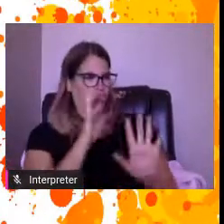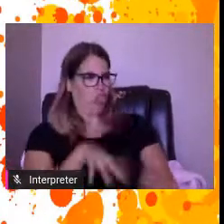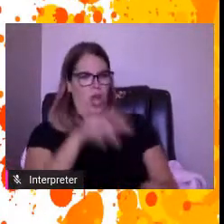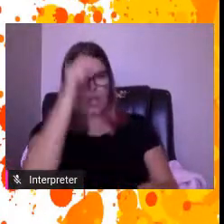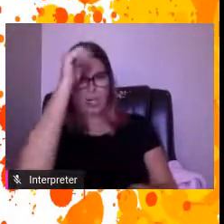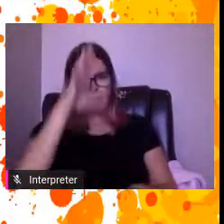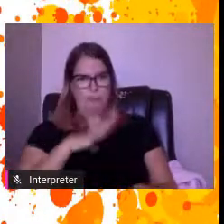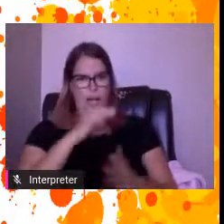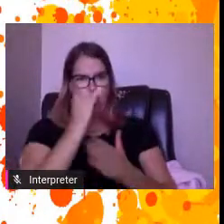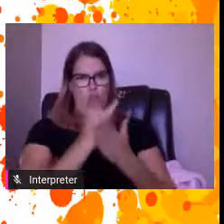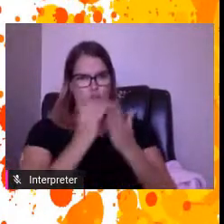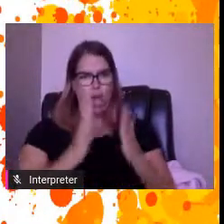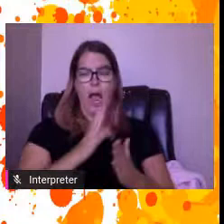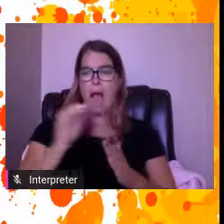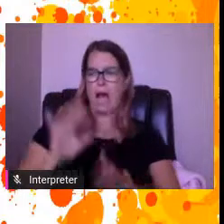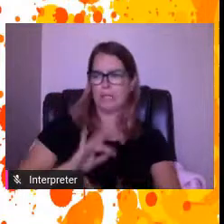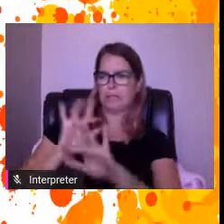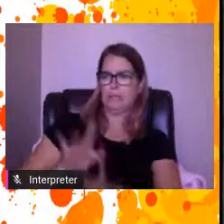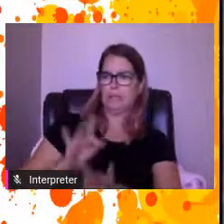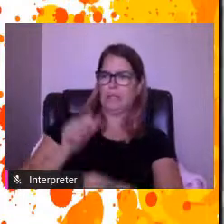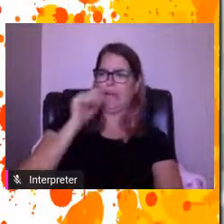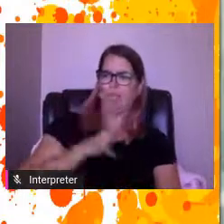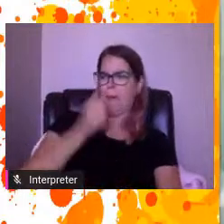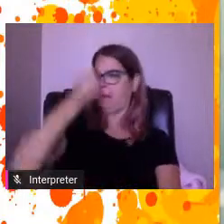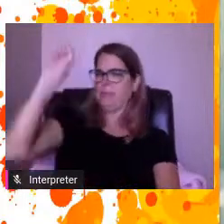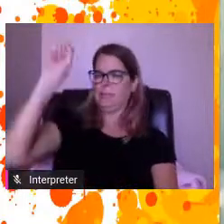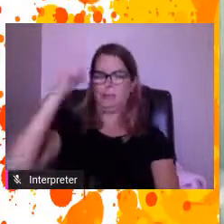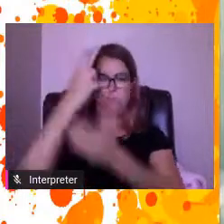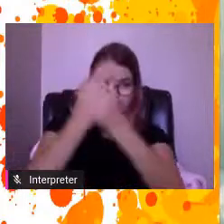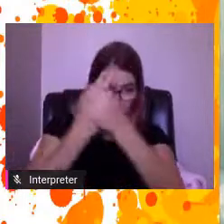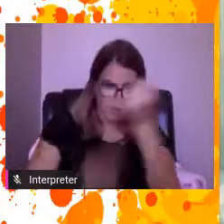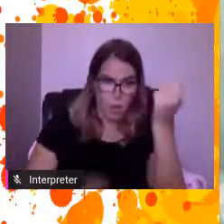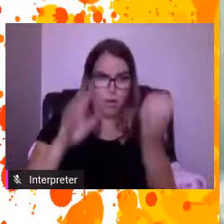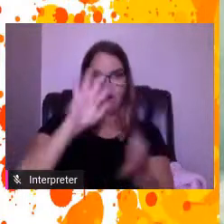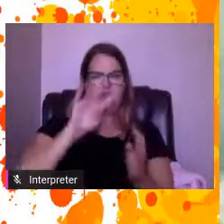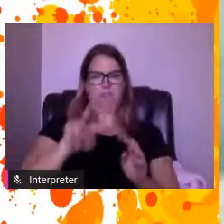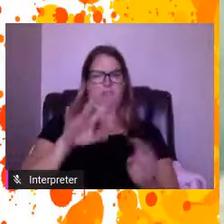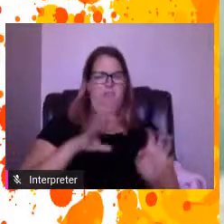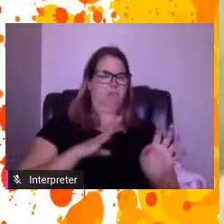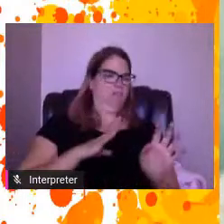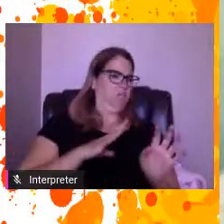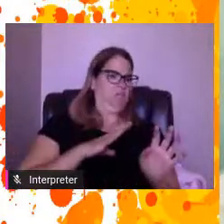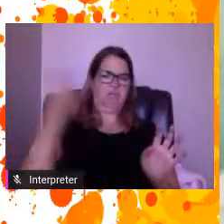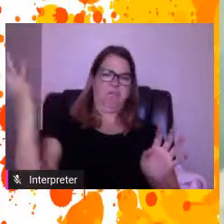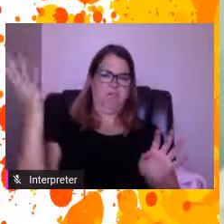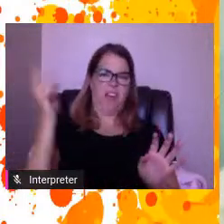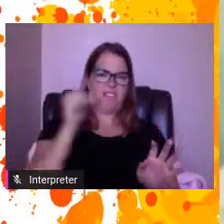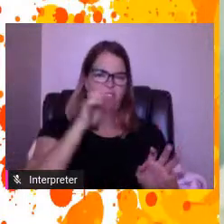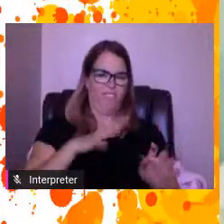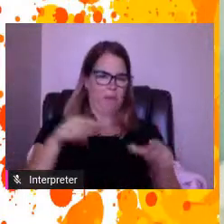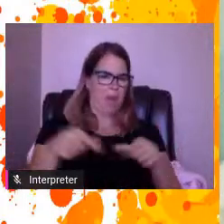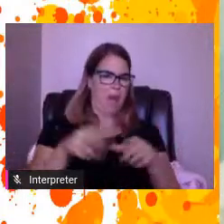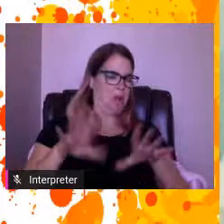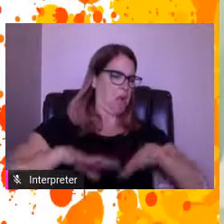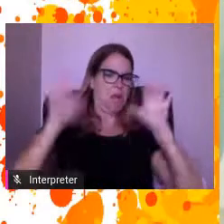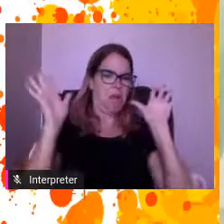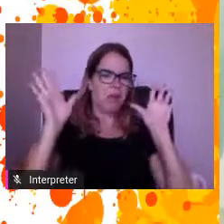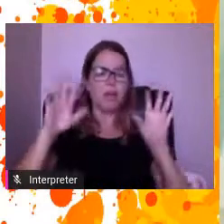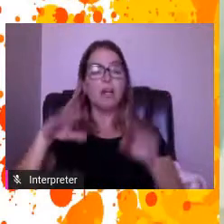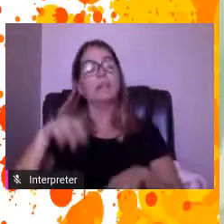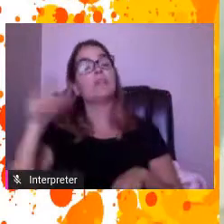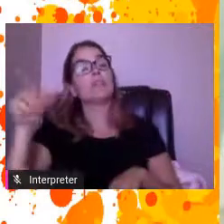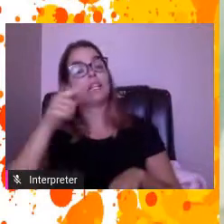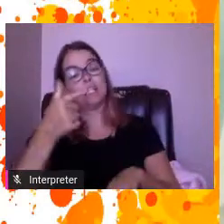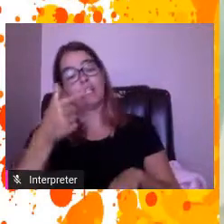sympathetic feminists both interpreted the paintings as overtly glorifying female anatomy. Ever the independent thinker,